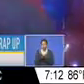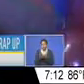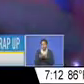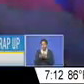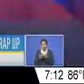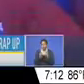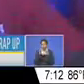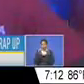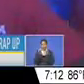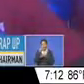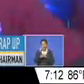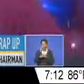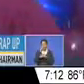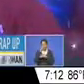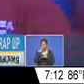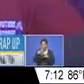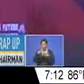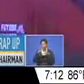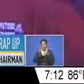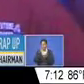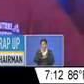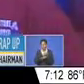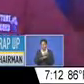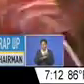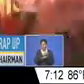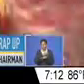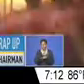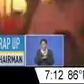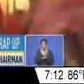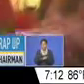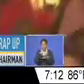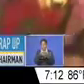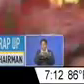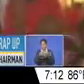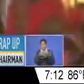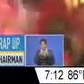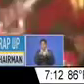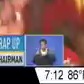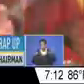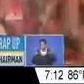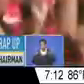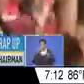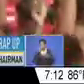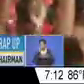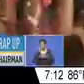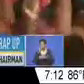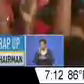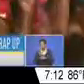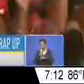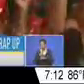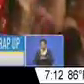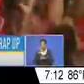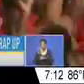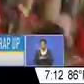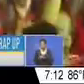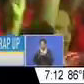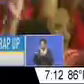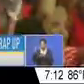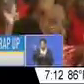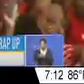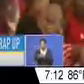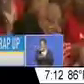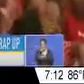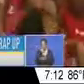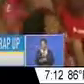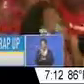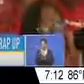our toolbox out. So tonight we laid out the toolbox. We separated all our tools properly, because we ain't like them other people. We ain't just grabbing anything to